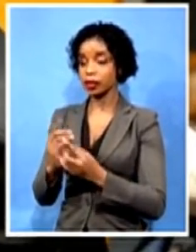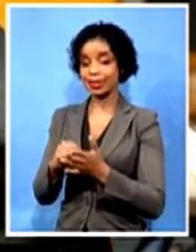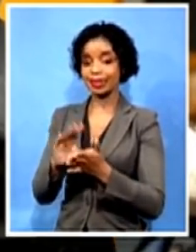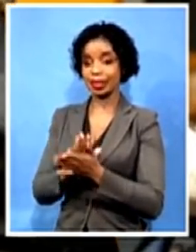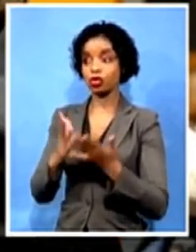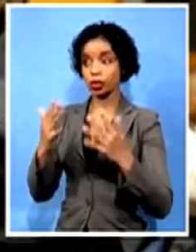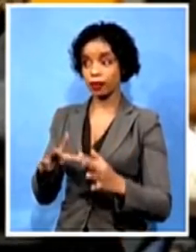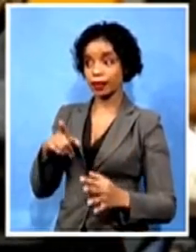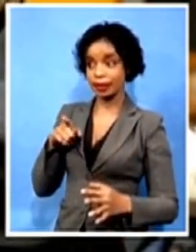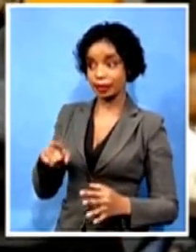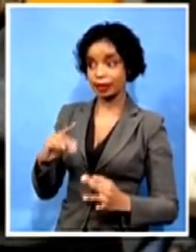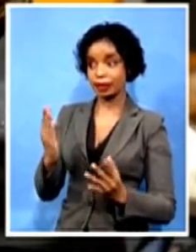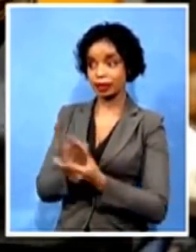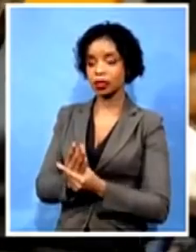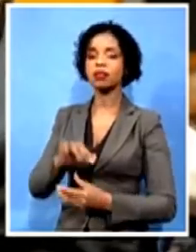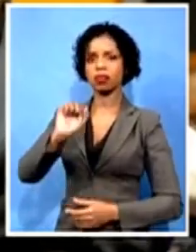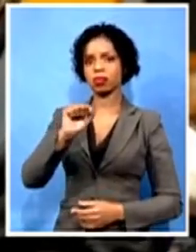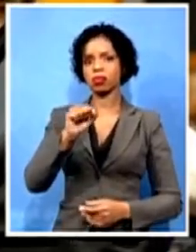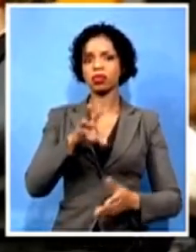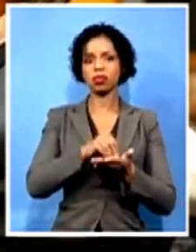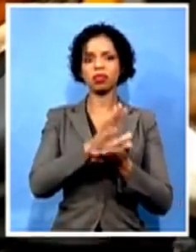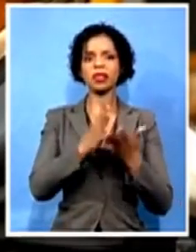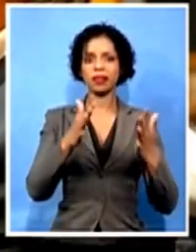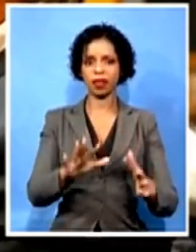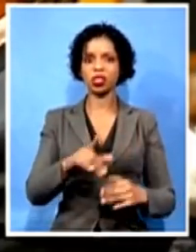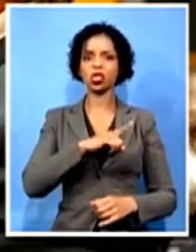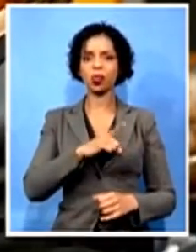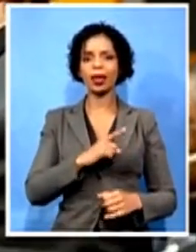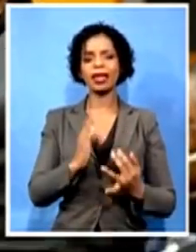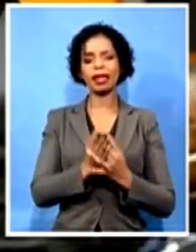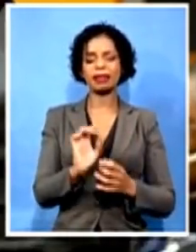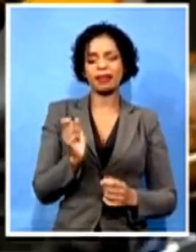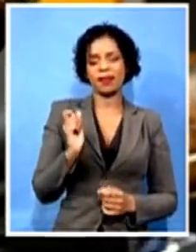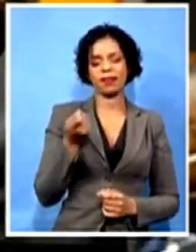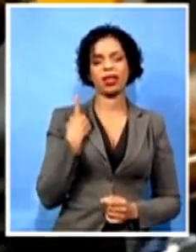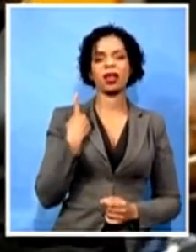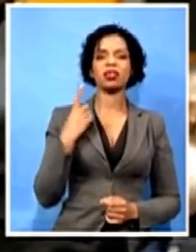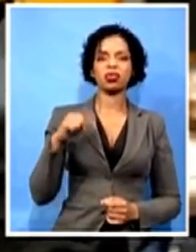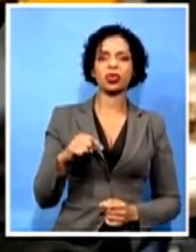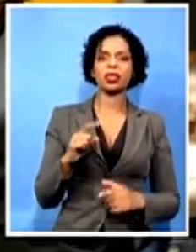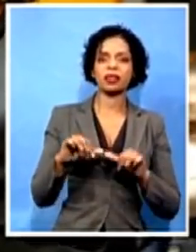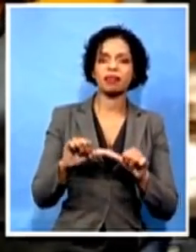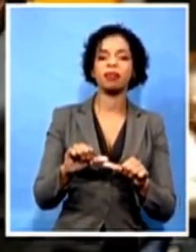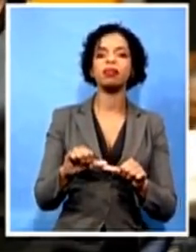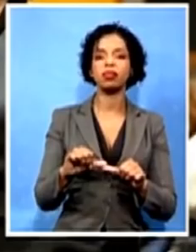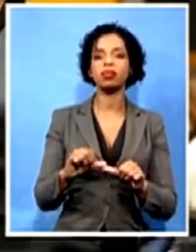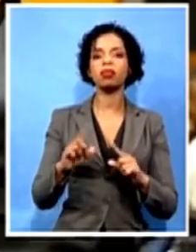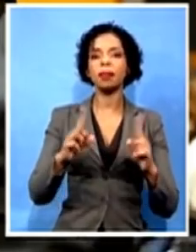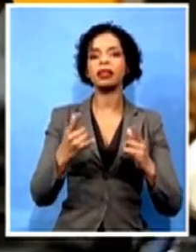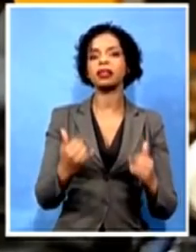Schedule 5. In regards to the amounts, and in regards to as to why he's being charged together with Mr. Smith